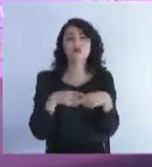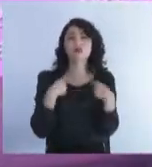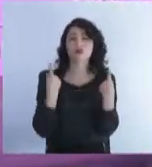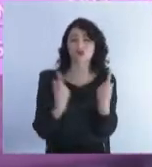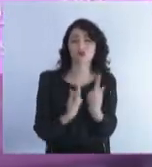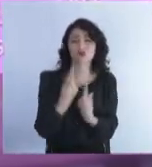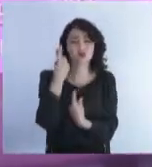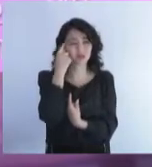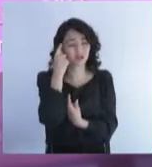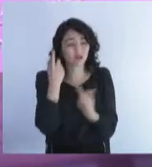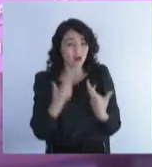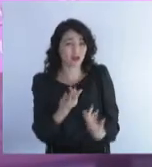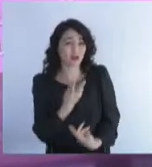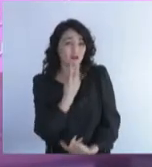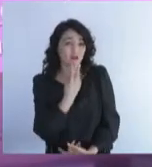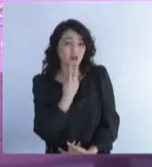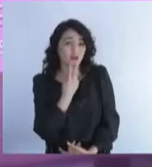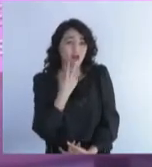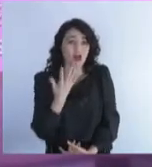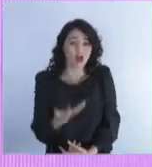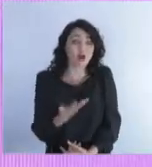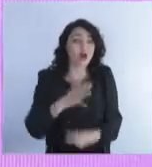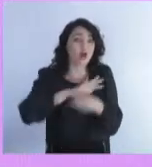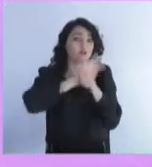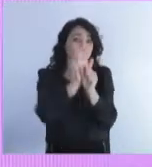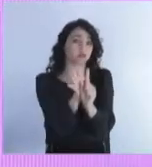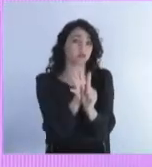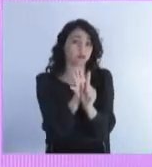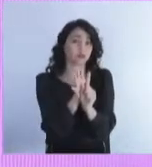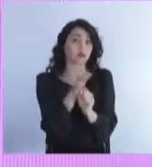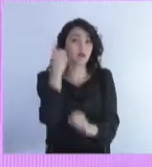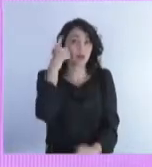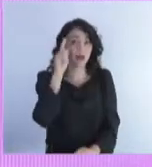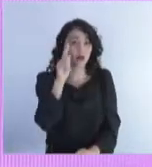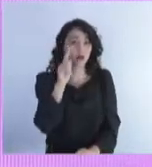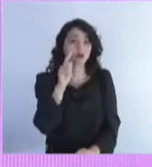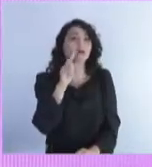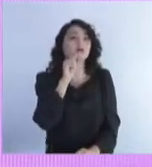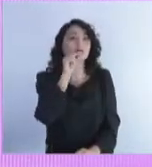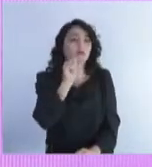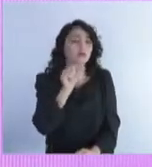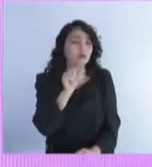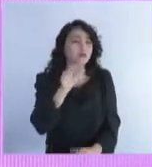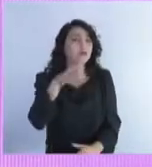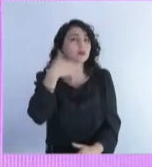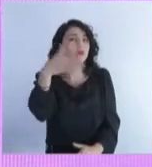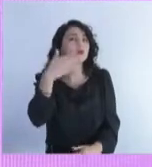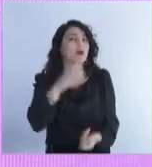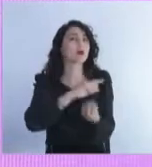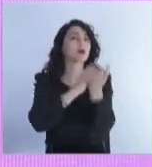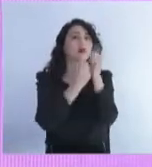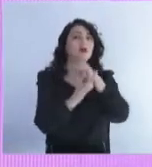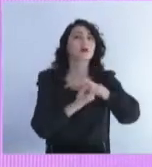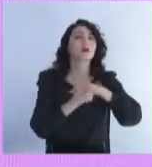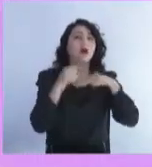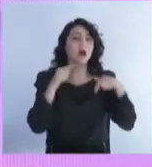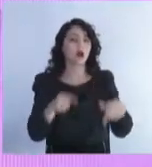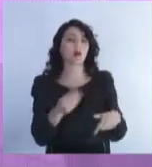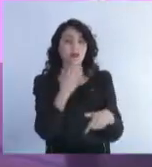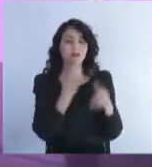be living. Now is the pandemic, but soon will be also climate change, technological